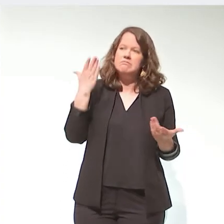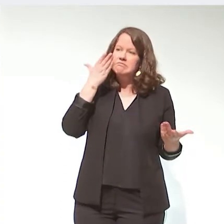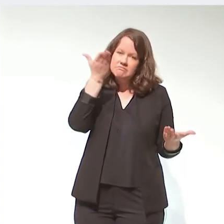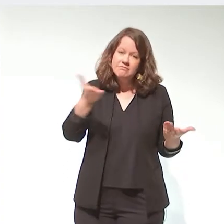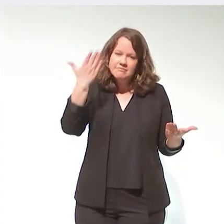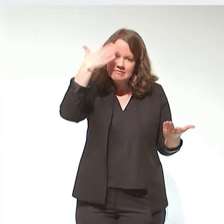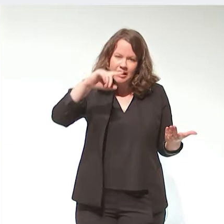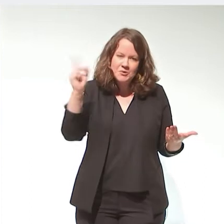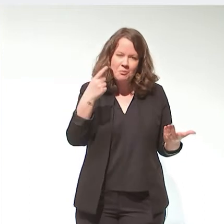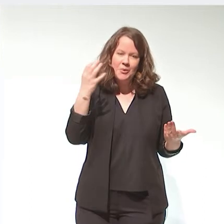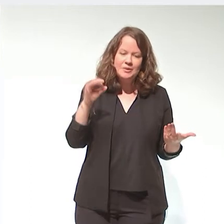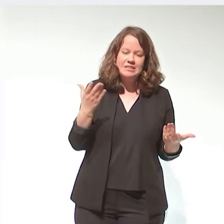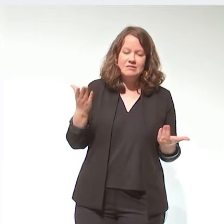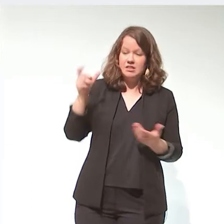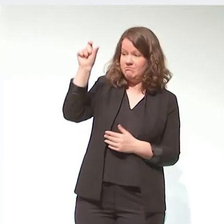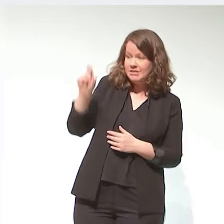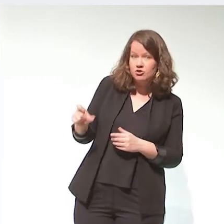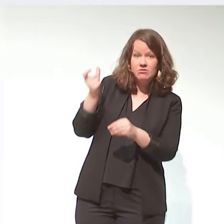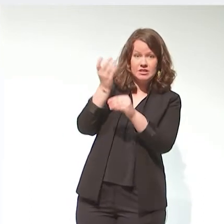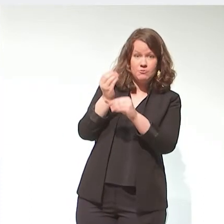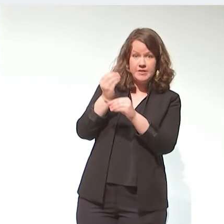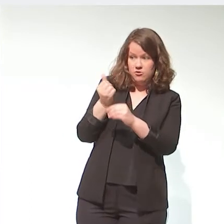center. Because barriers to learning